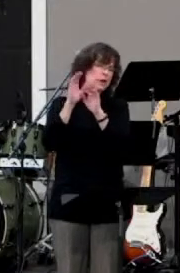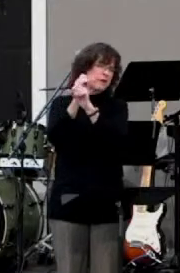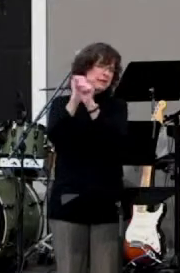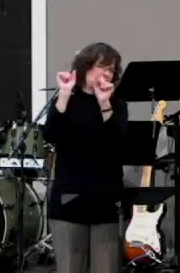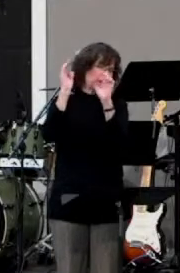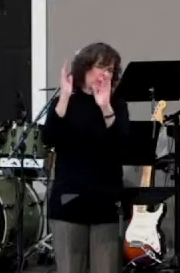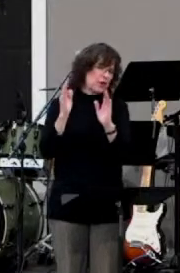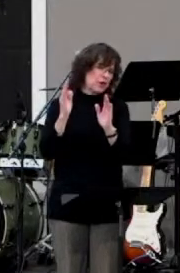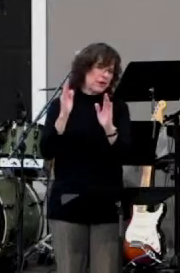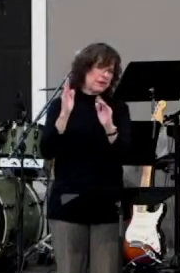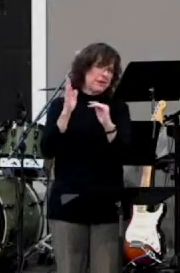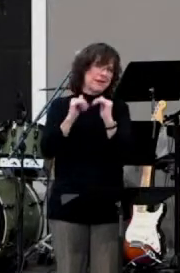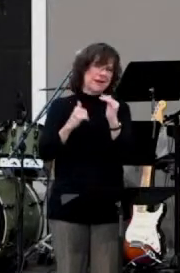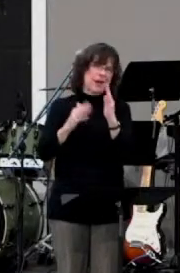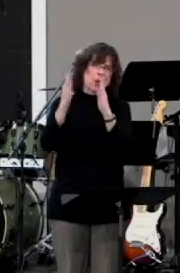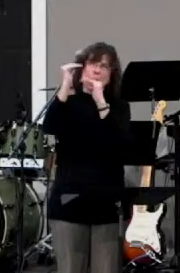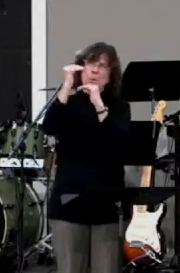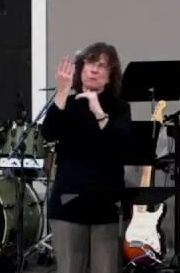ever dared hope.